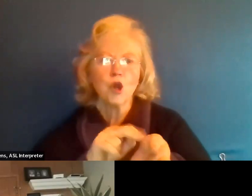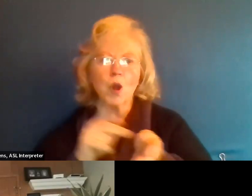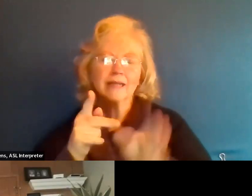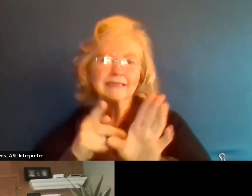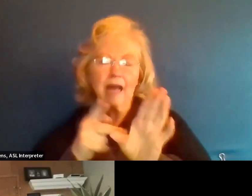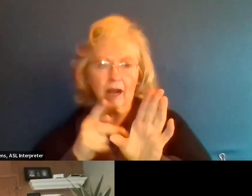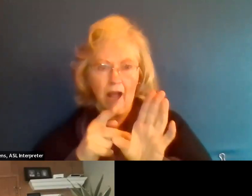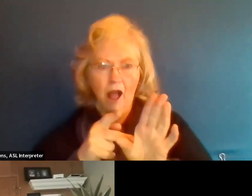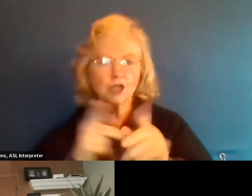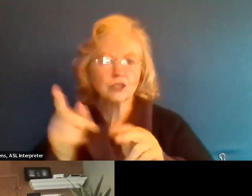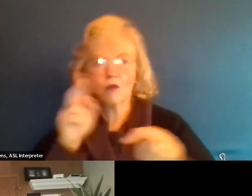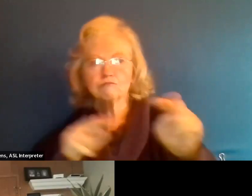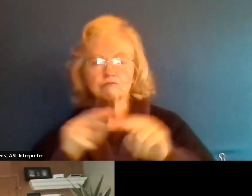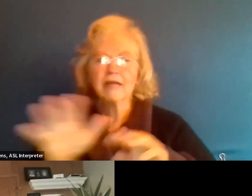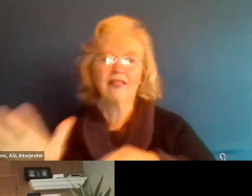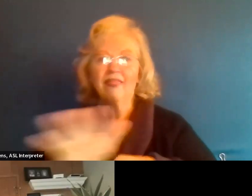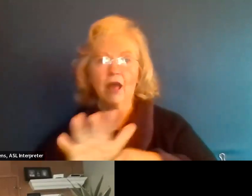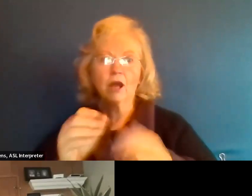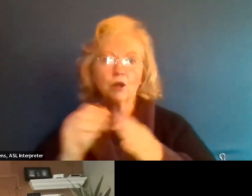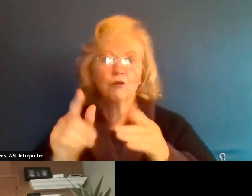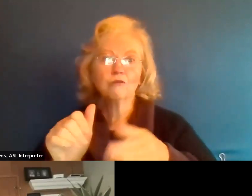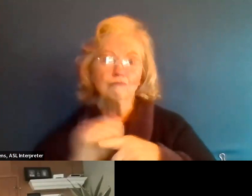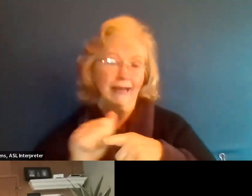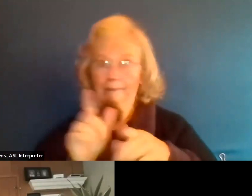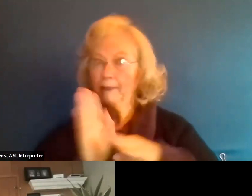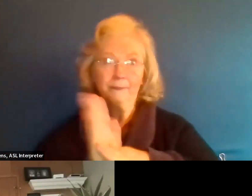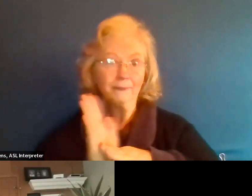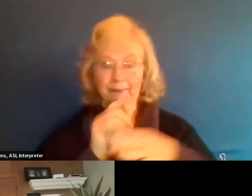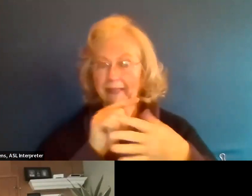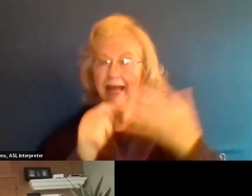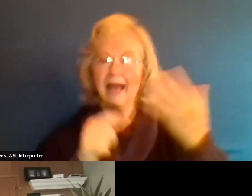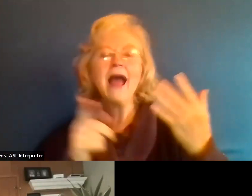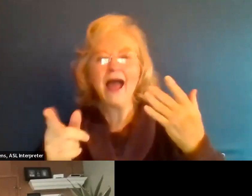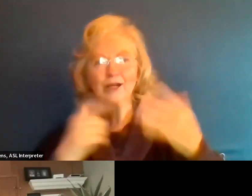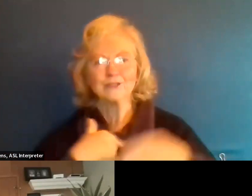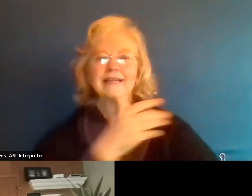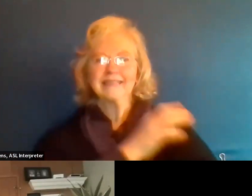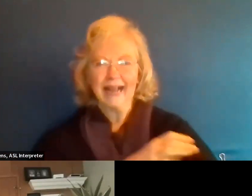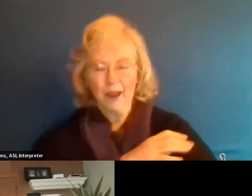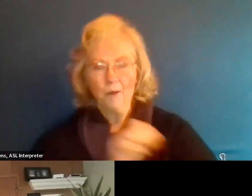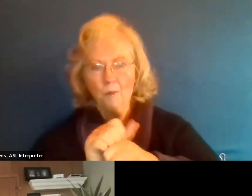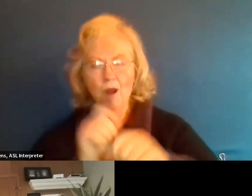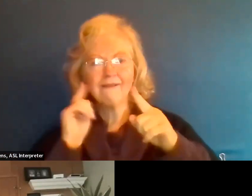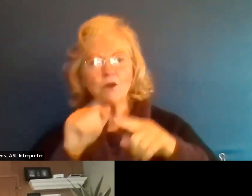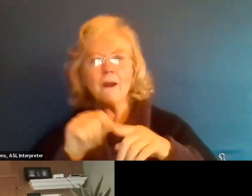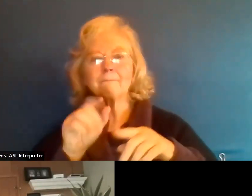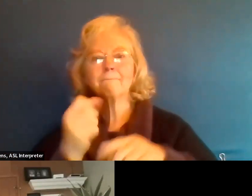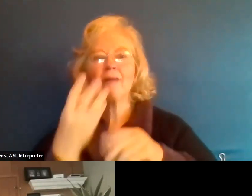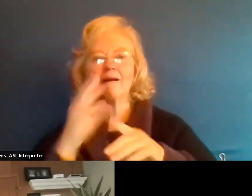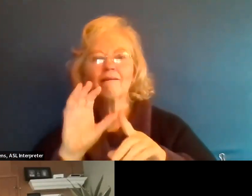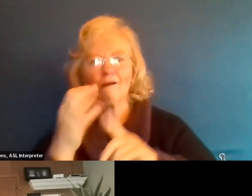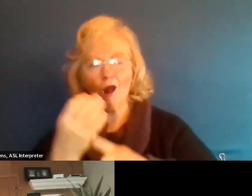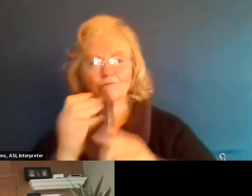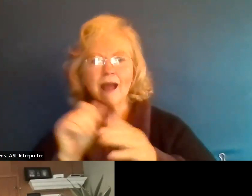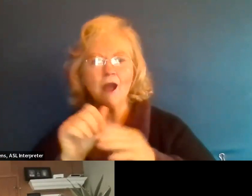neuropsychology postdoctoral fellows. And if that's not busy enough, she also has clinical work, specialized in provision of multicultural neuropsychological